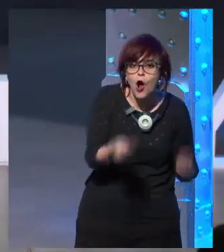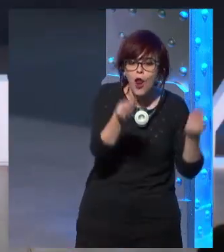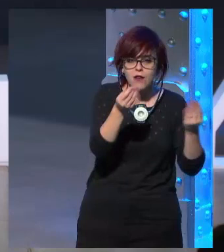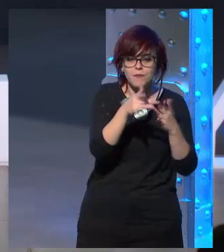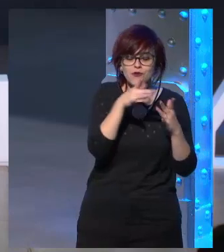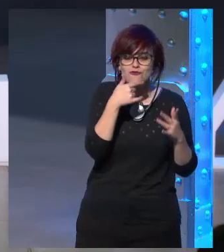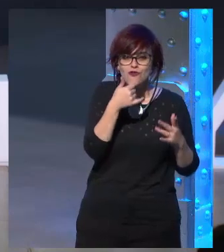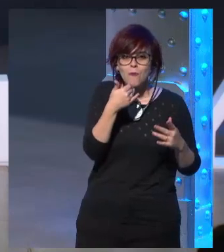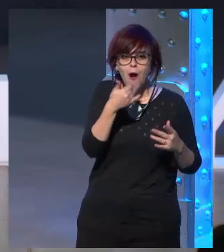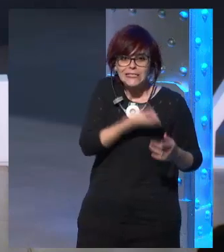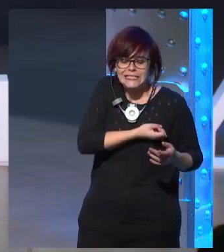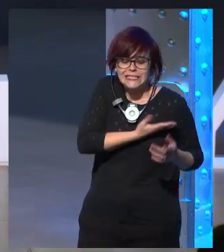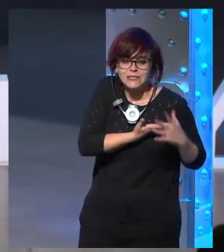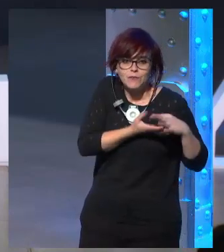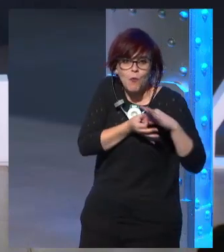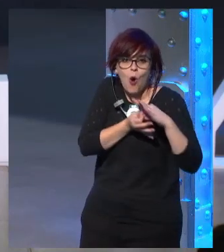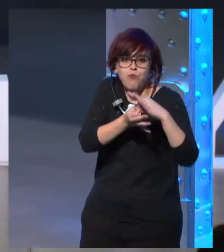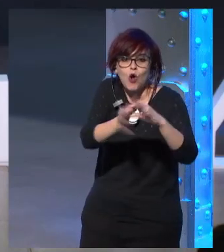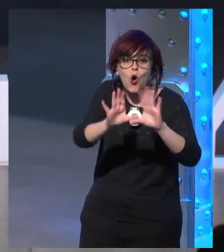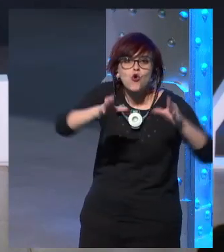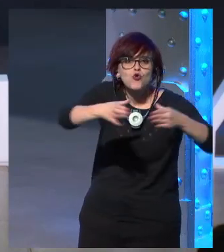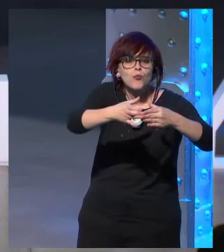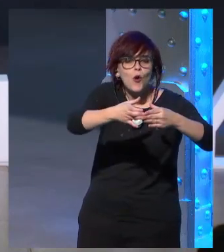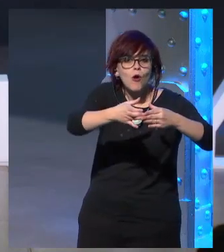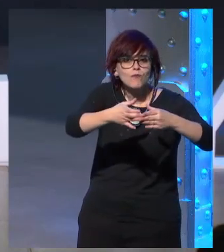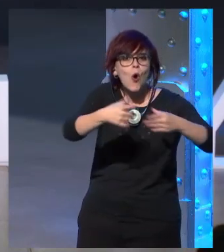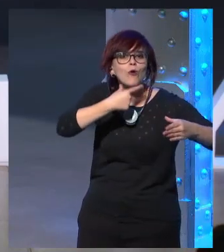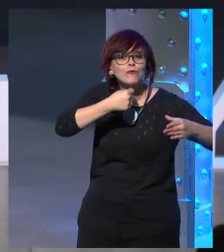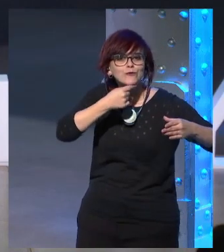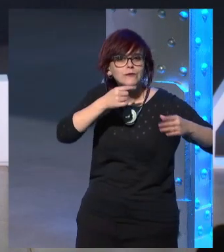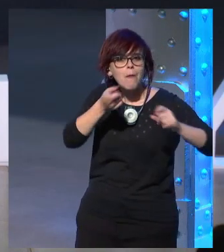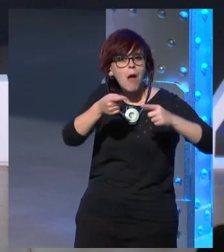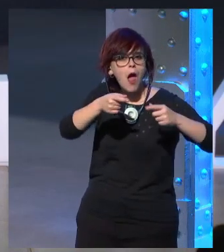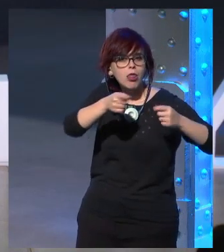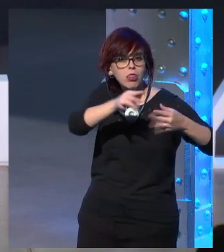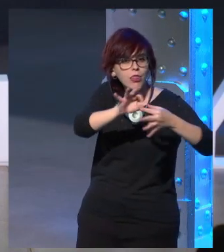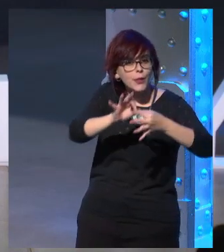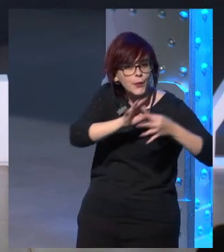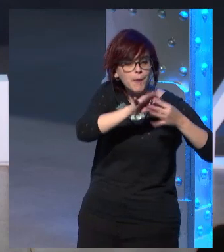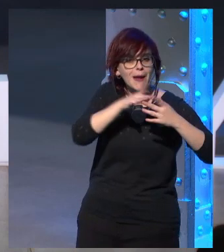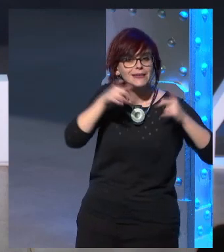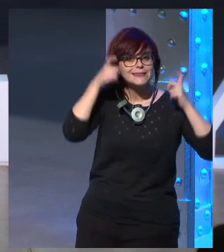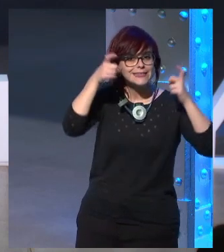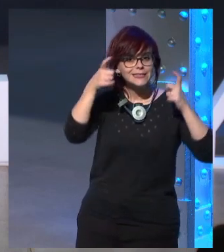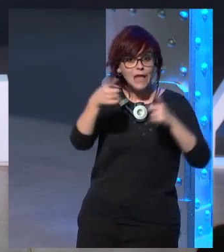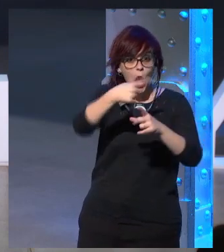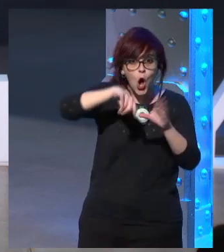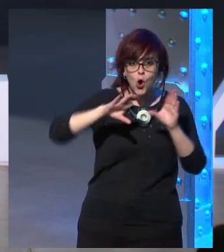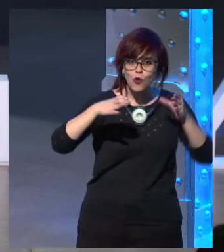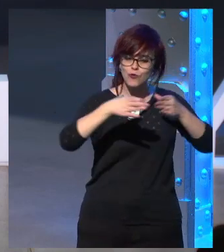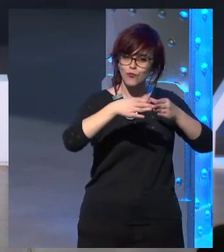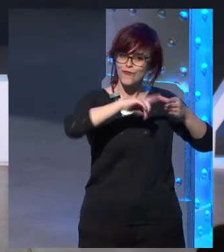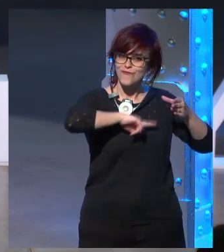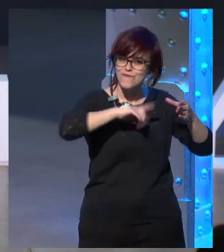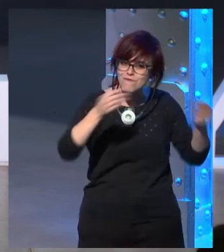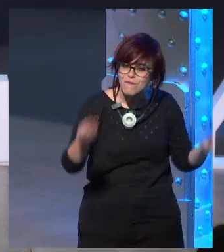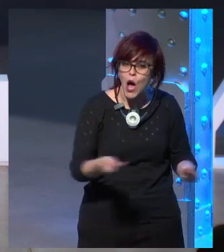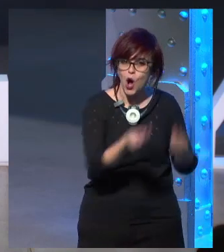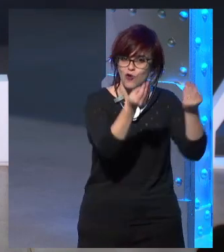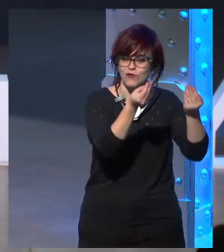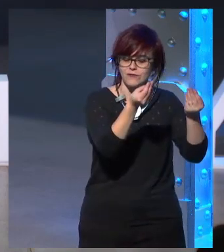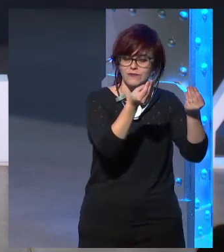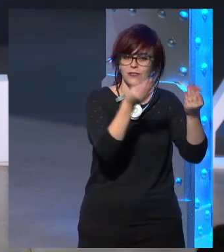that interest and is also trying to get better at it. And what you're trying to get better at is then connected to something in